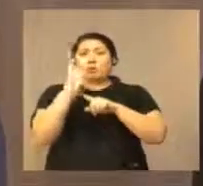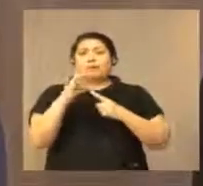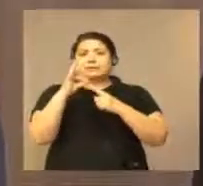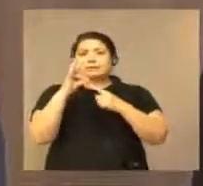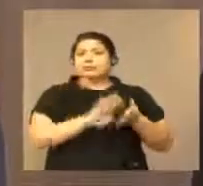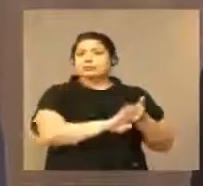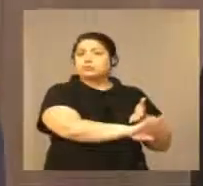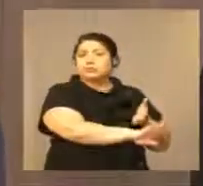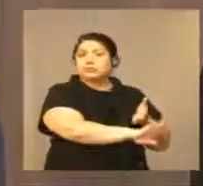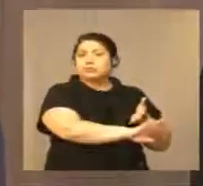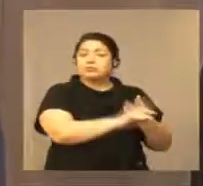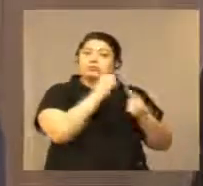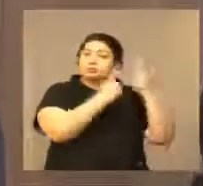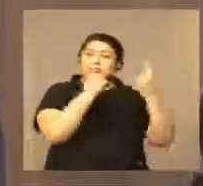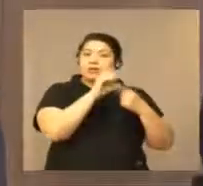So for